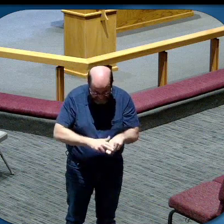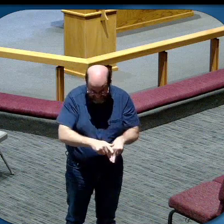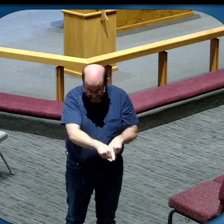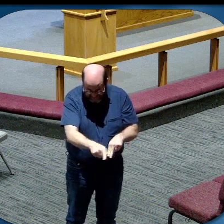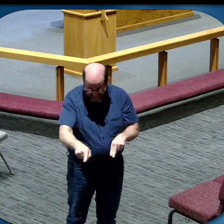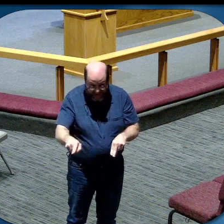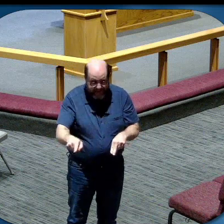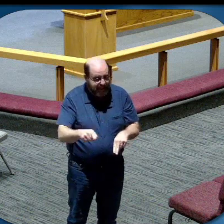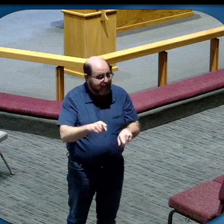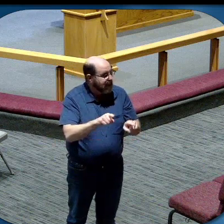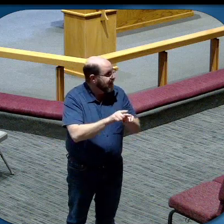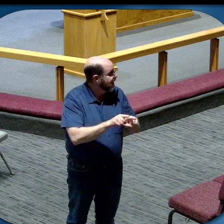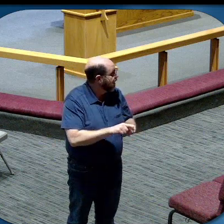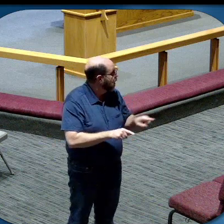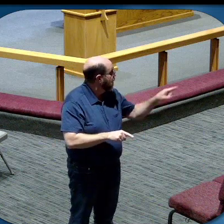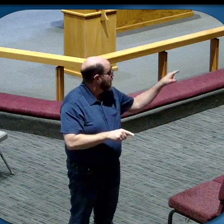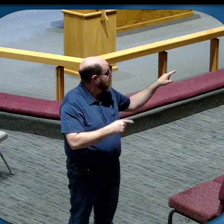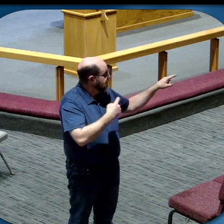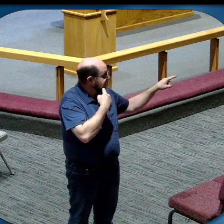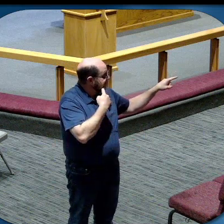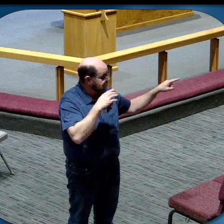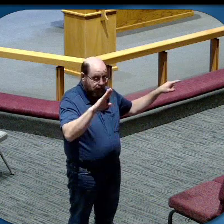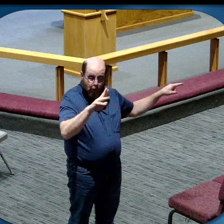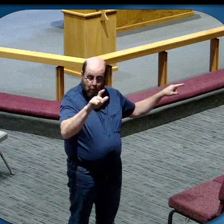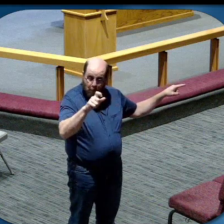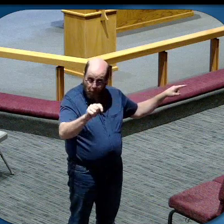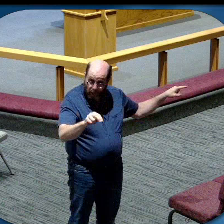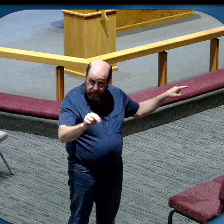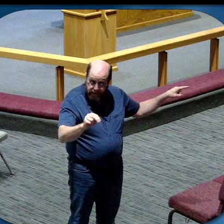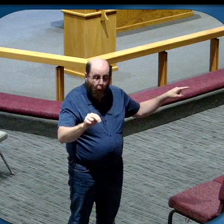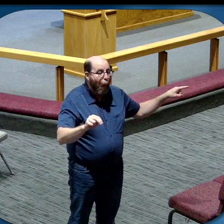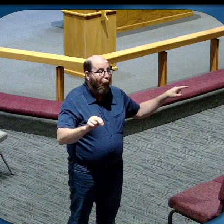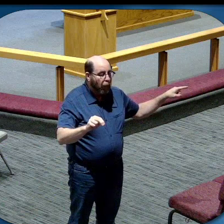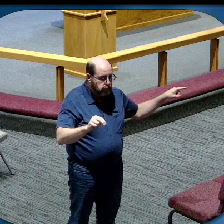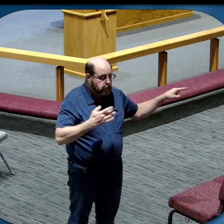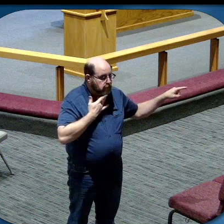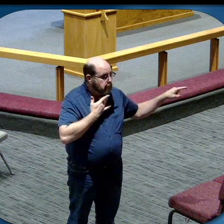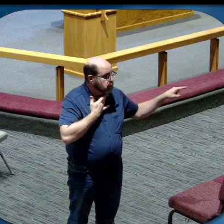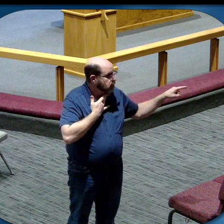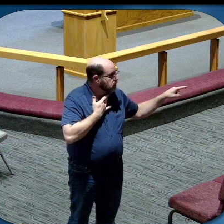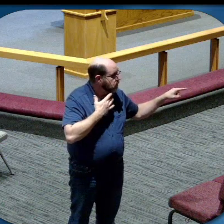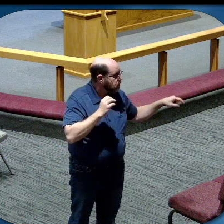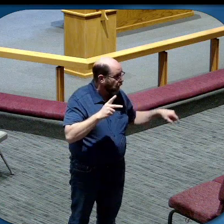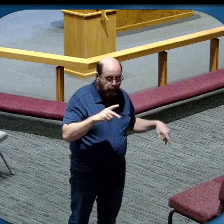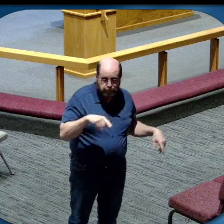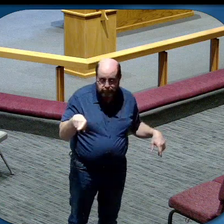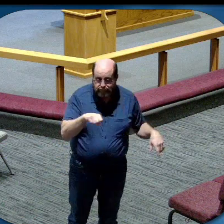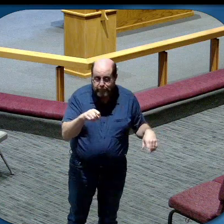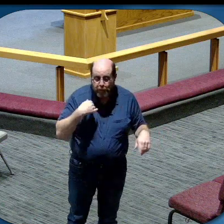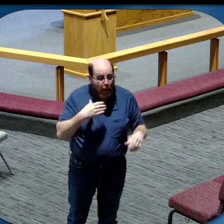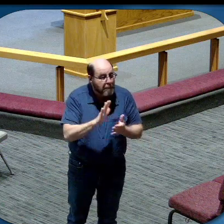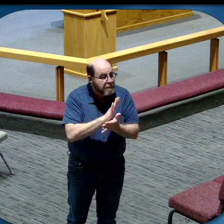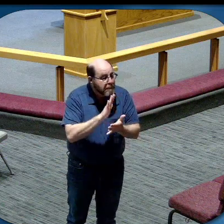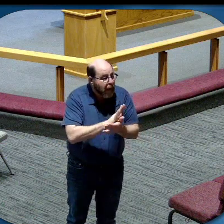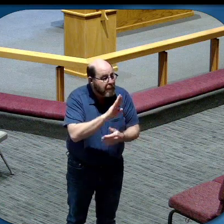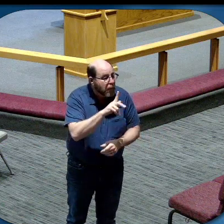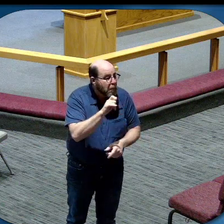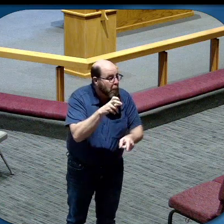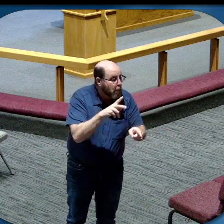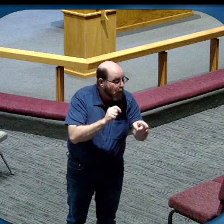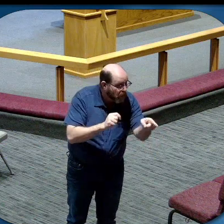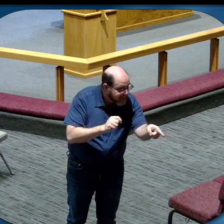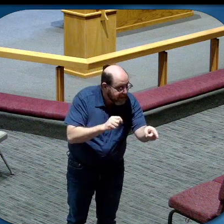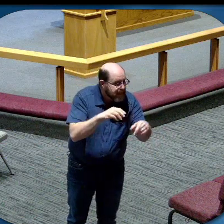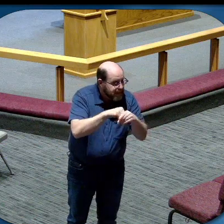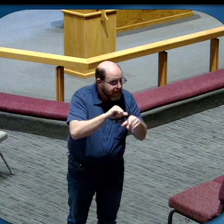front of you should be a hymnal. Oh, it's also in the bulletin. For those of you who have a paper bulletin, it's